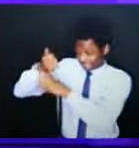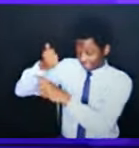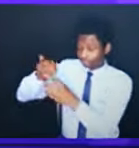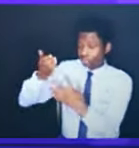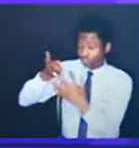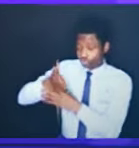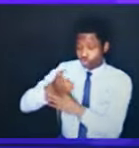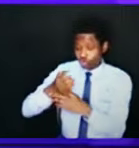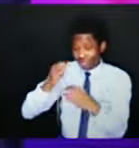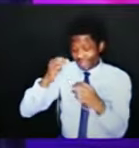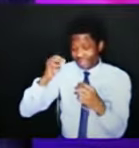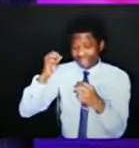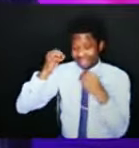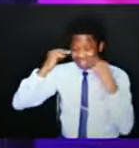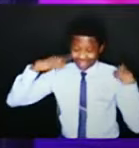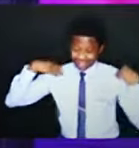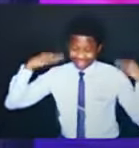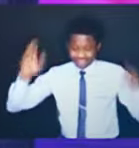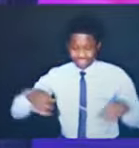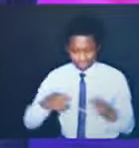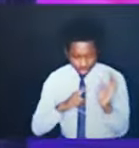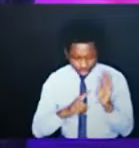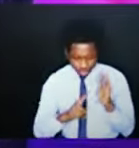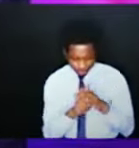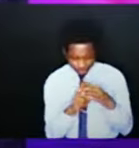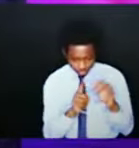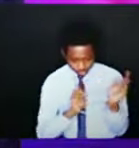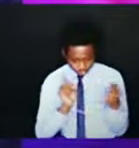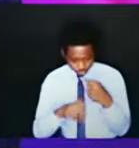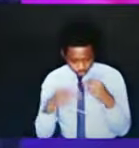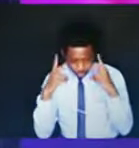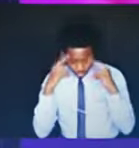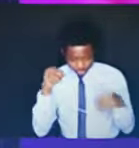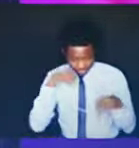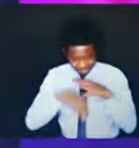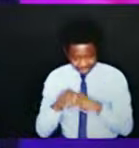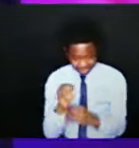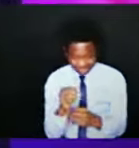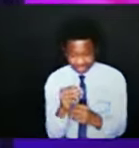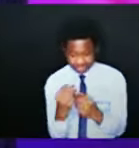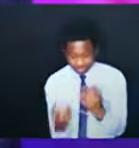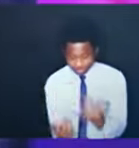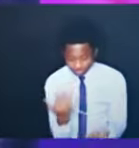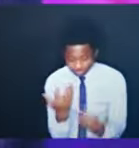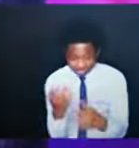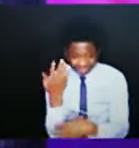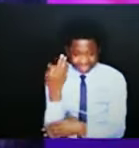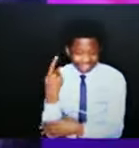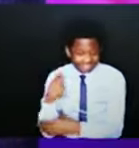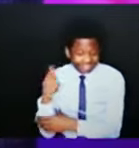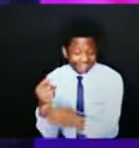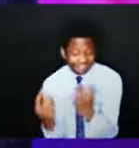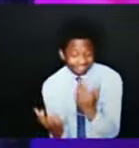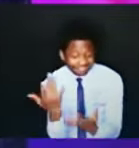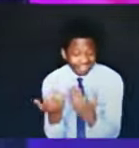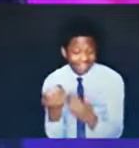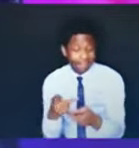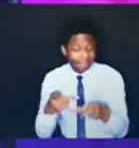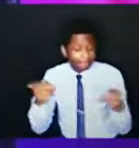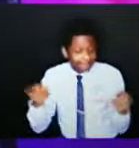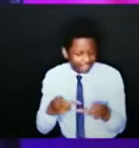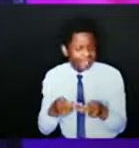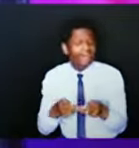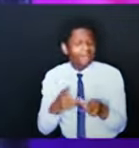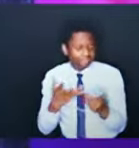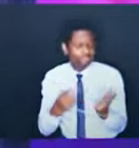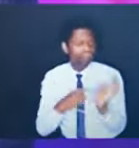yara, bush. Anna, opa no se, why? Anna, odiwo si, opening, ne otemufo, no temuafo,